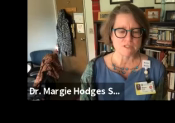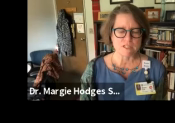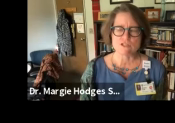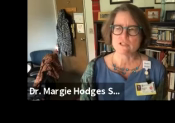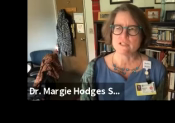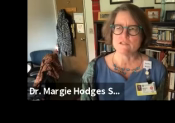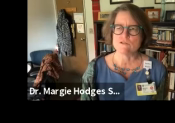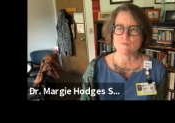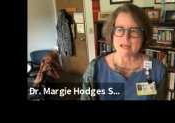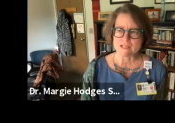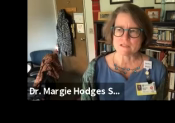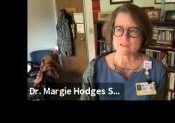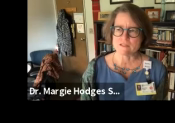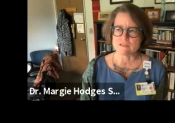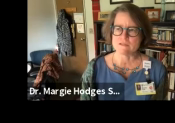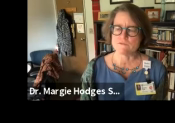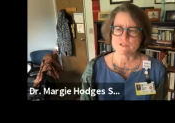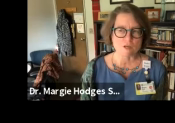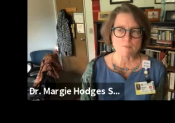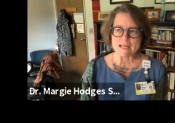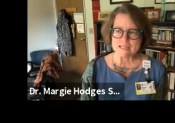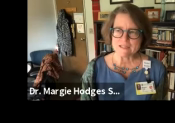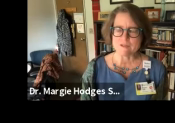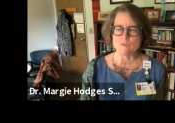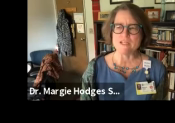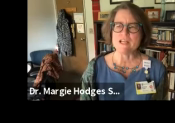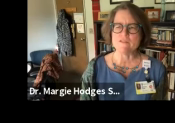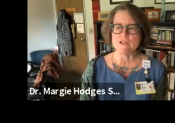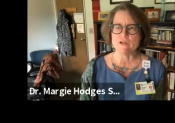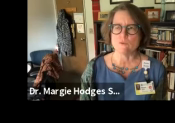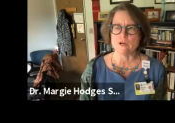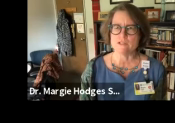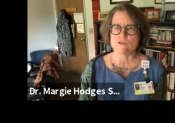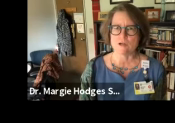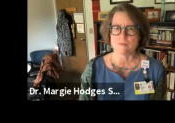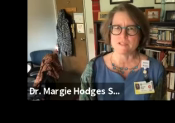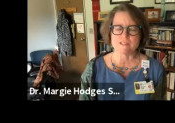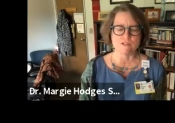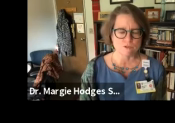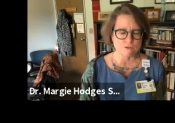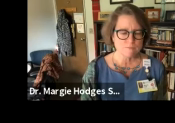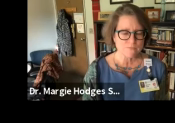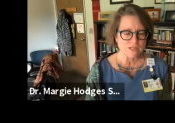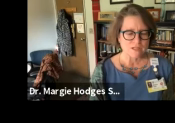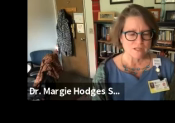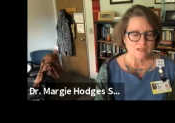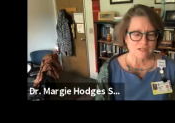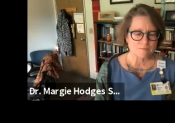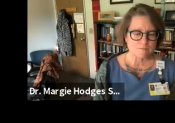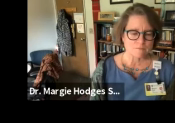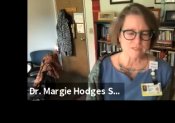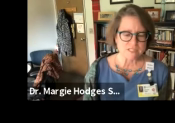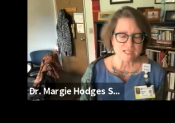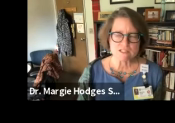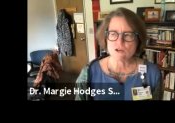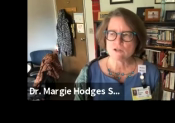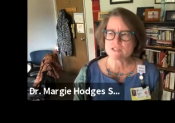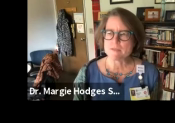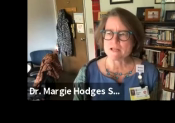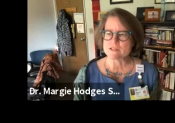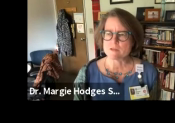is potentially traumatic for somebody, and we never know what trauma is in the room. But